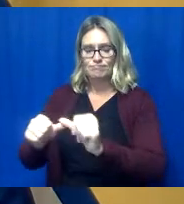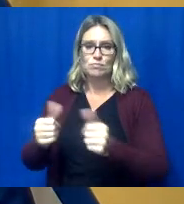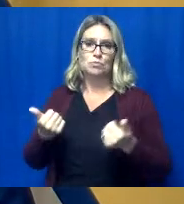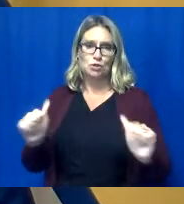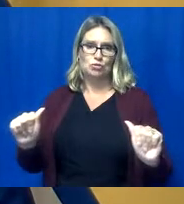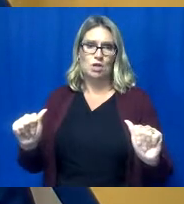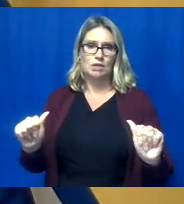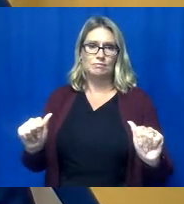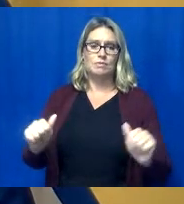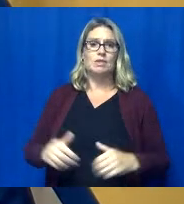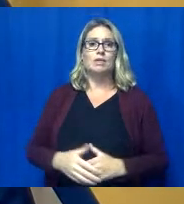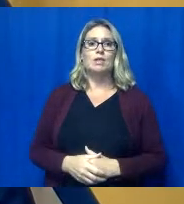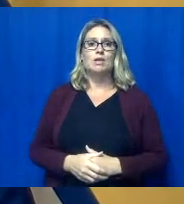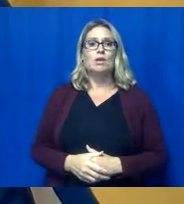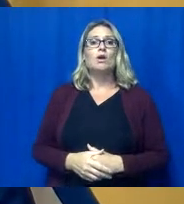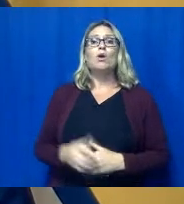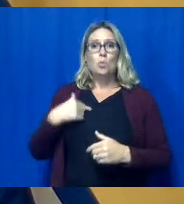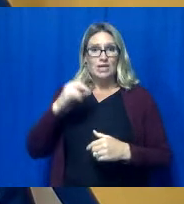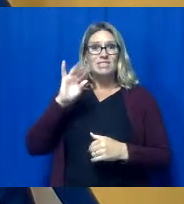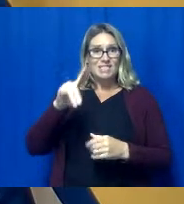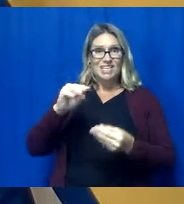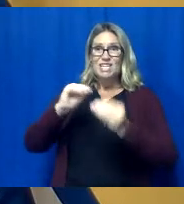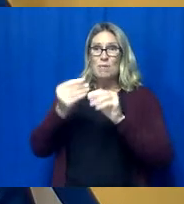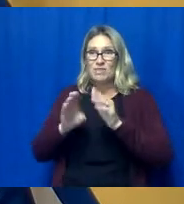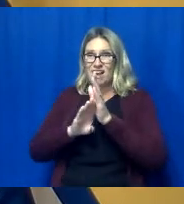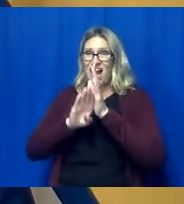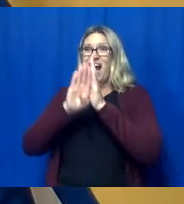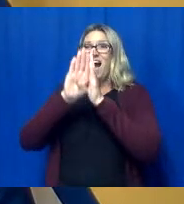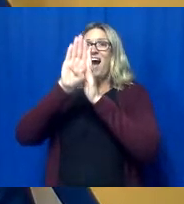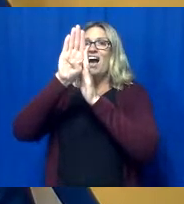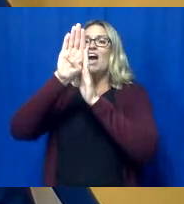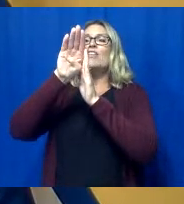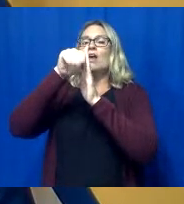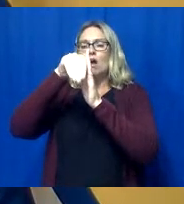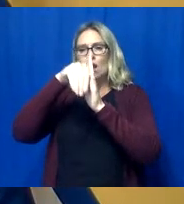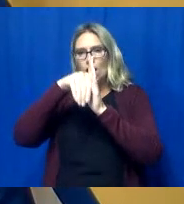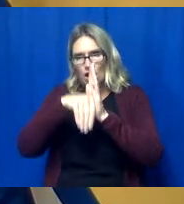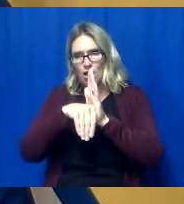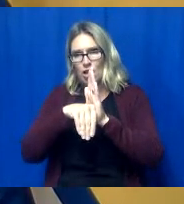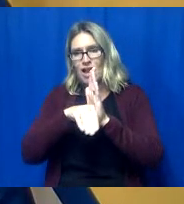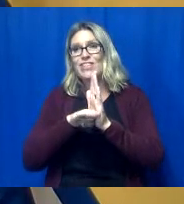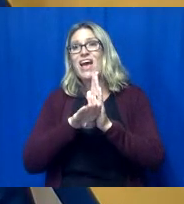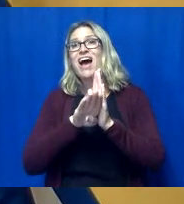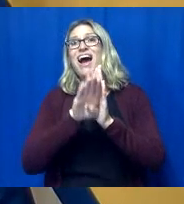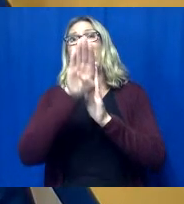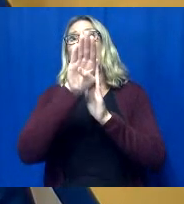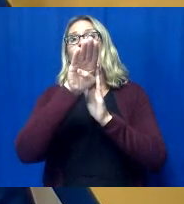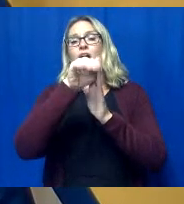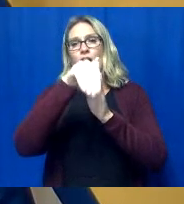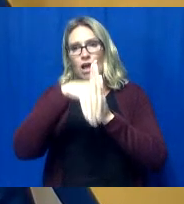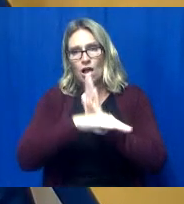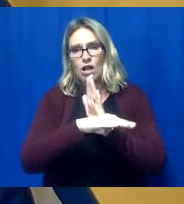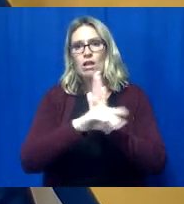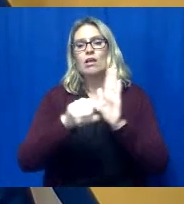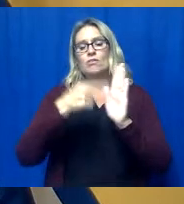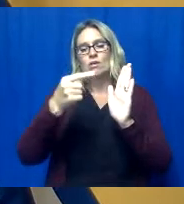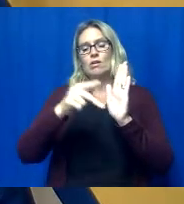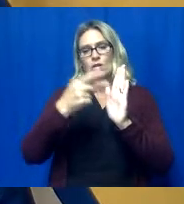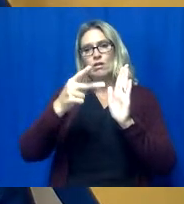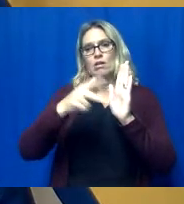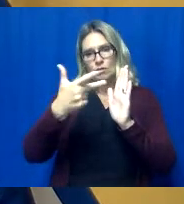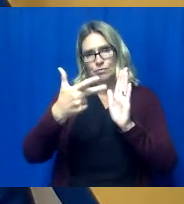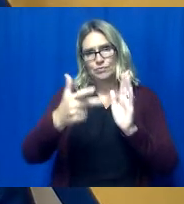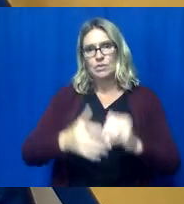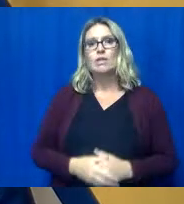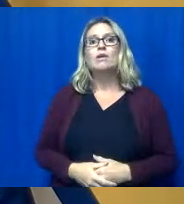managed to turn things around time and time again as we've moved through the waves of the pandemic. I am